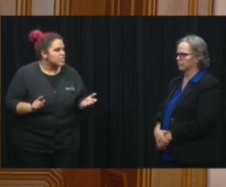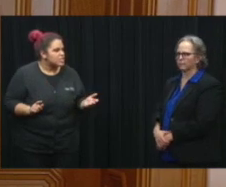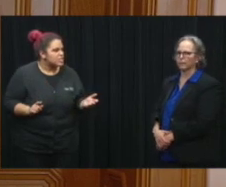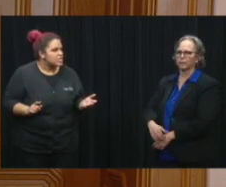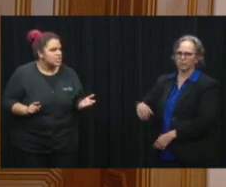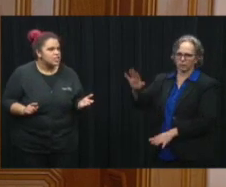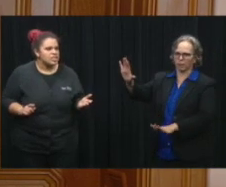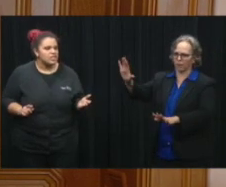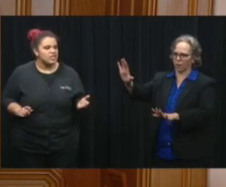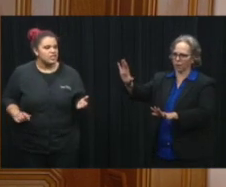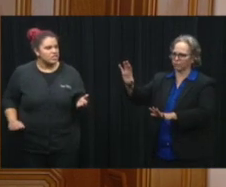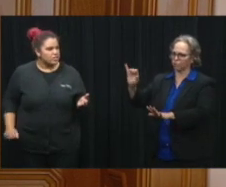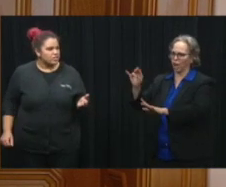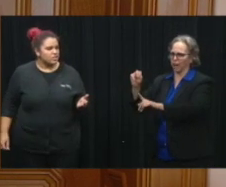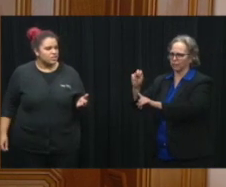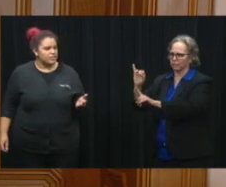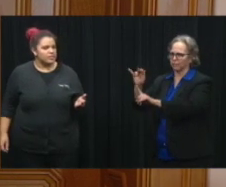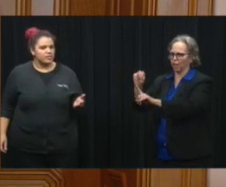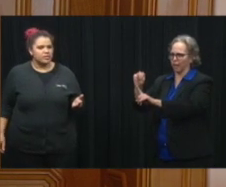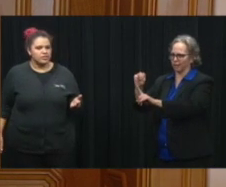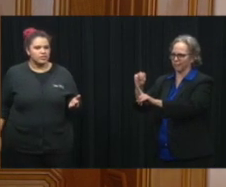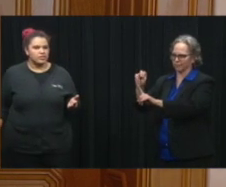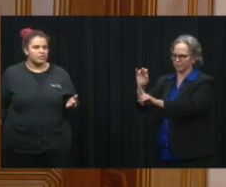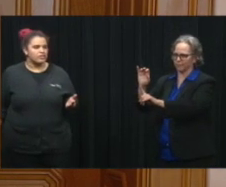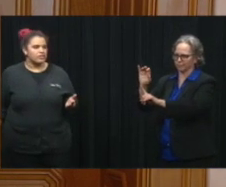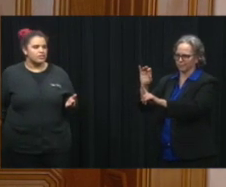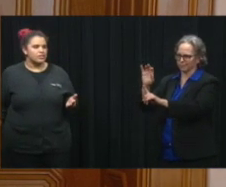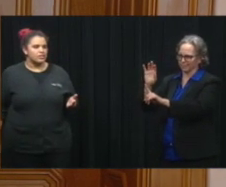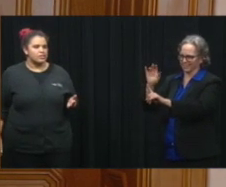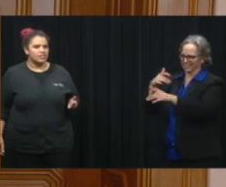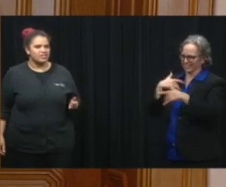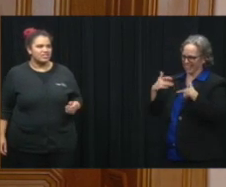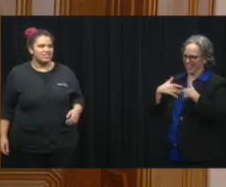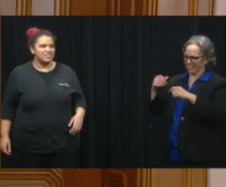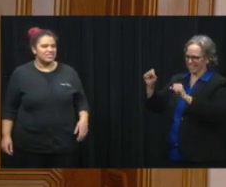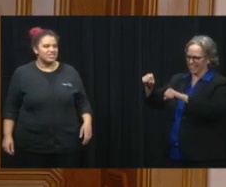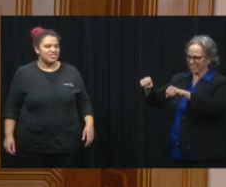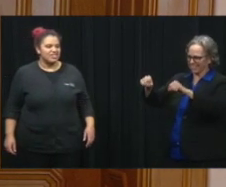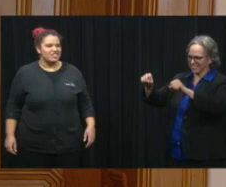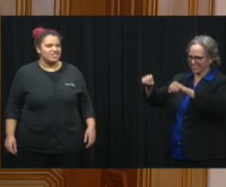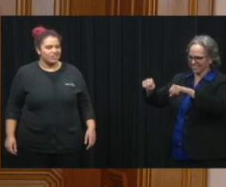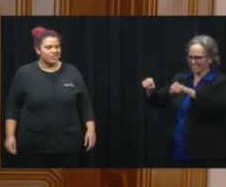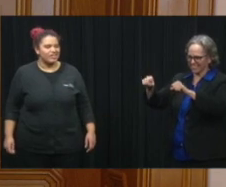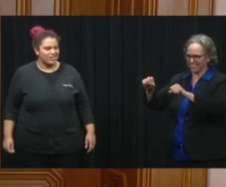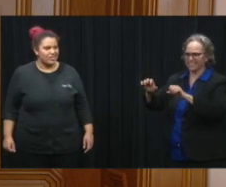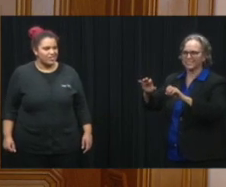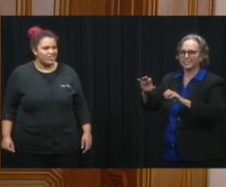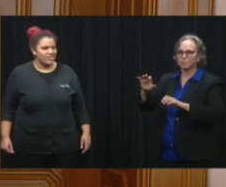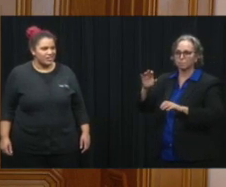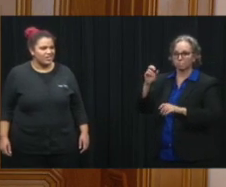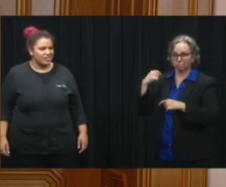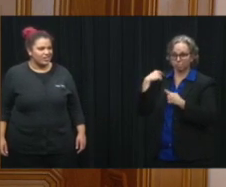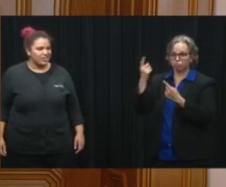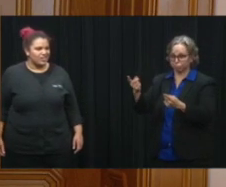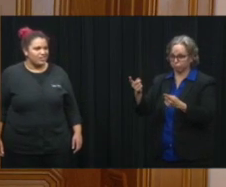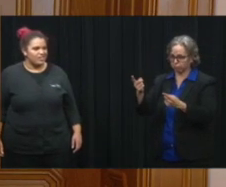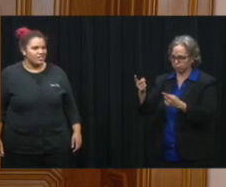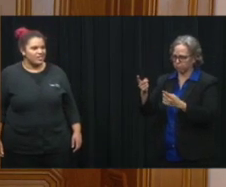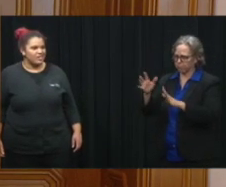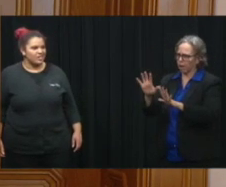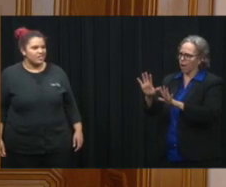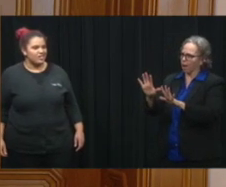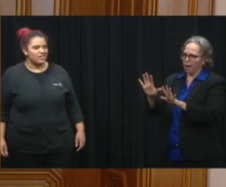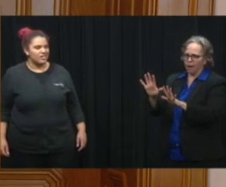him explain it, but it's very exciting. They've been working on this. We are blessed to have Battelle in the